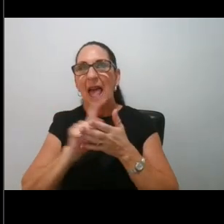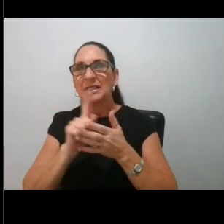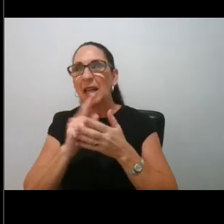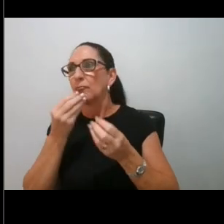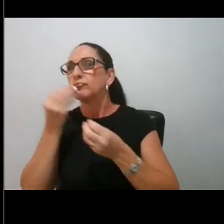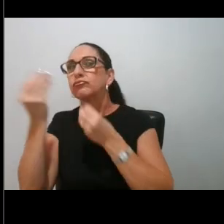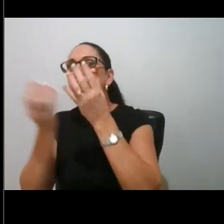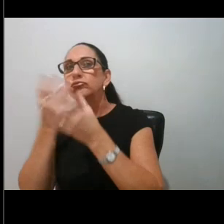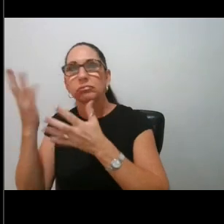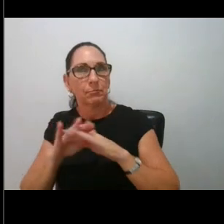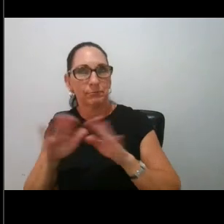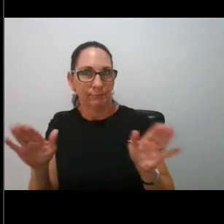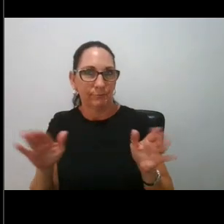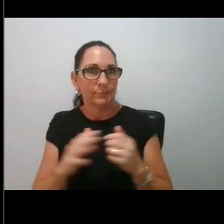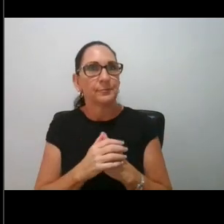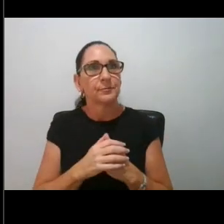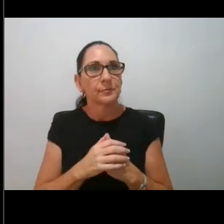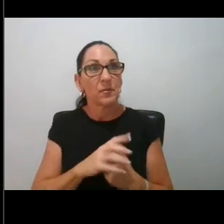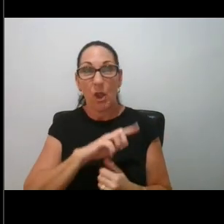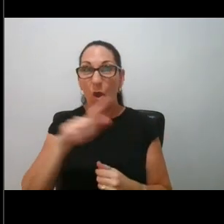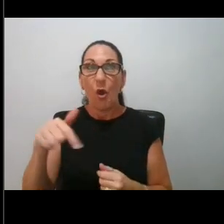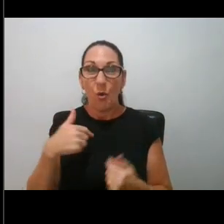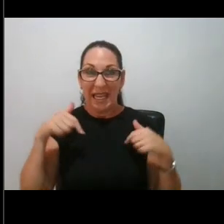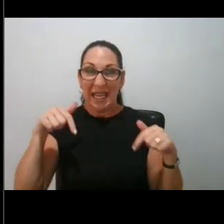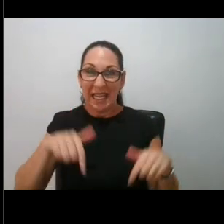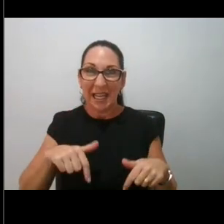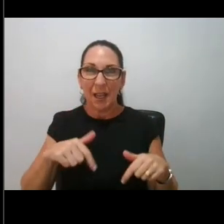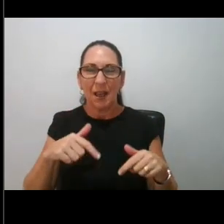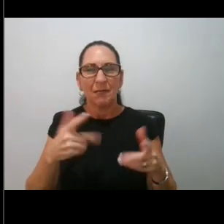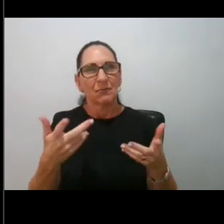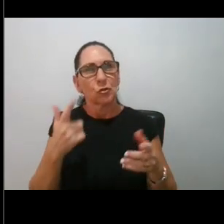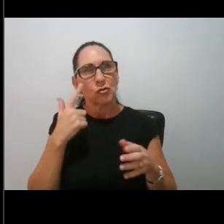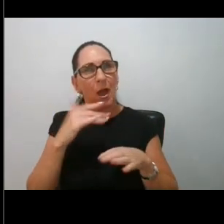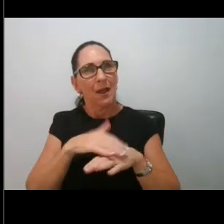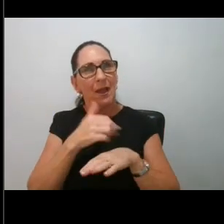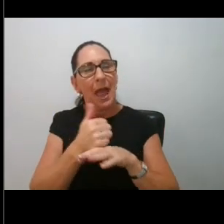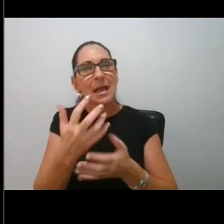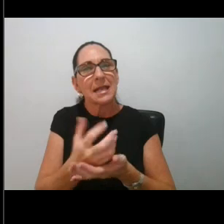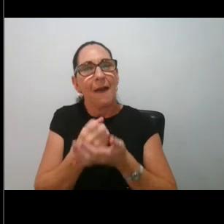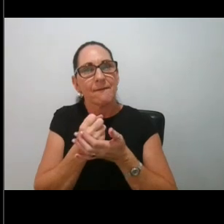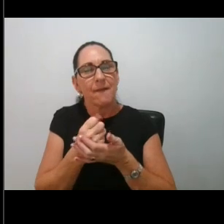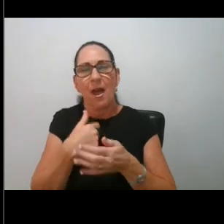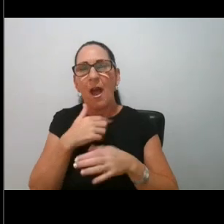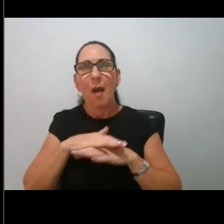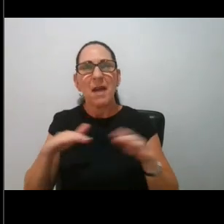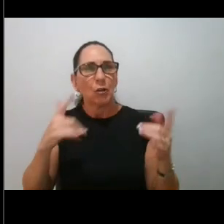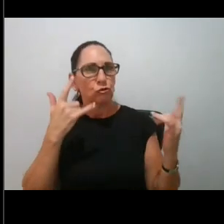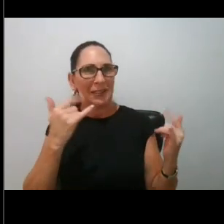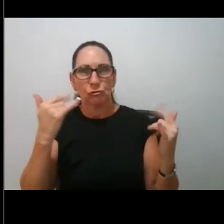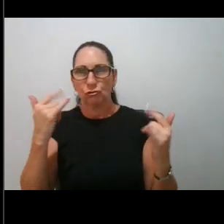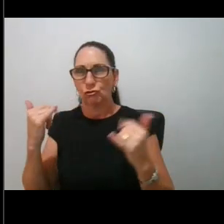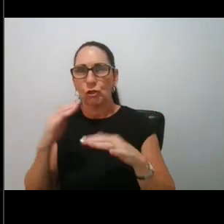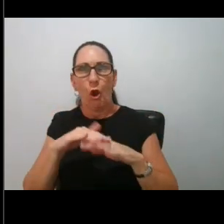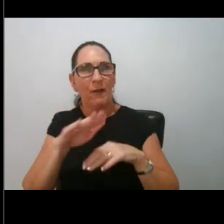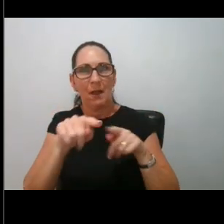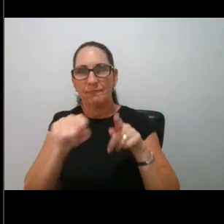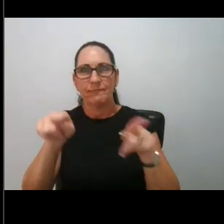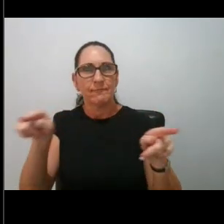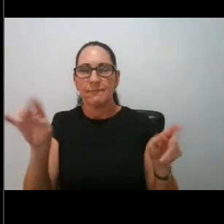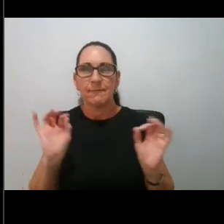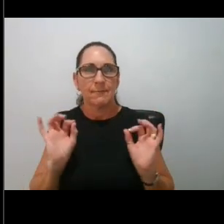benefits to that. We are very much trying to create a safe space, a non-judgmental space, where